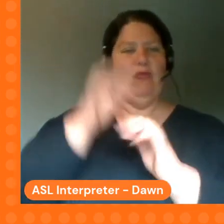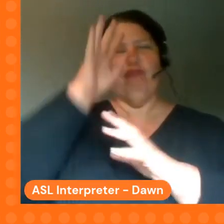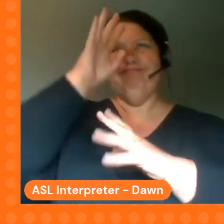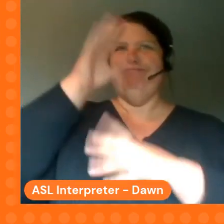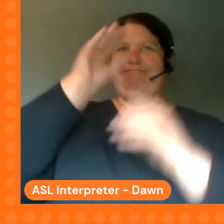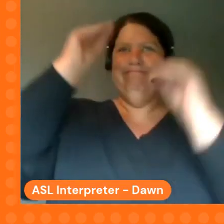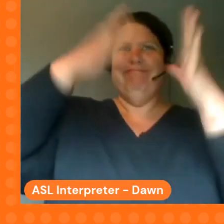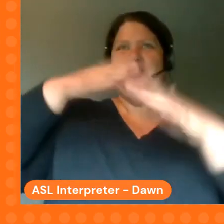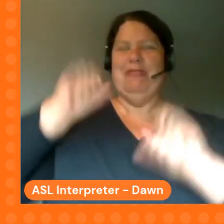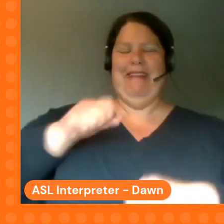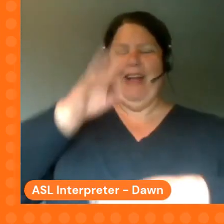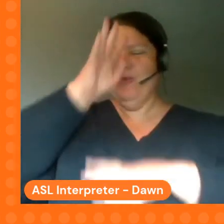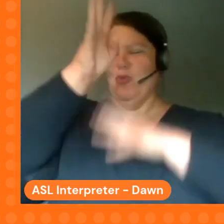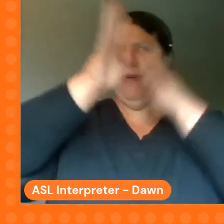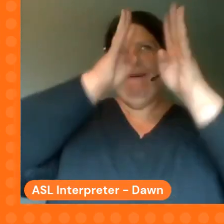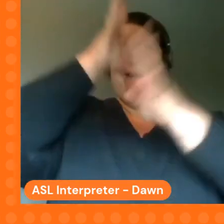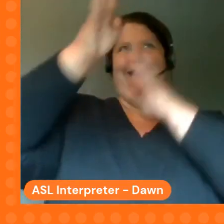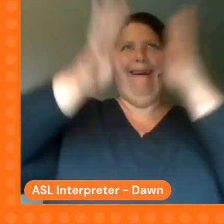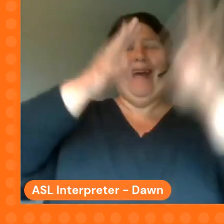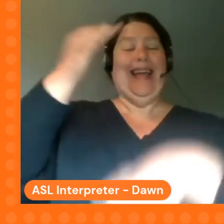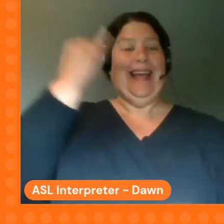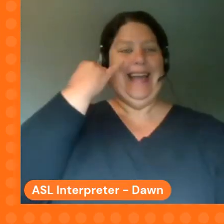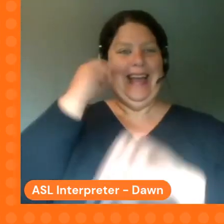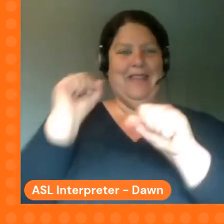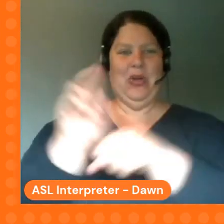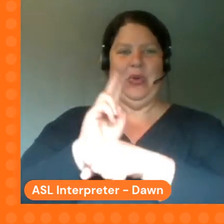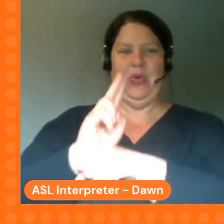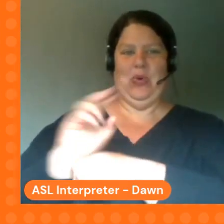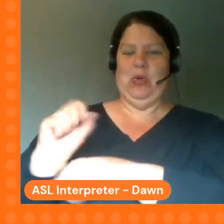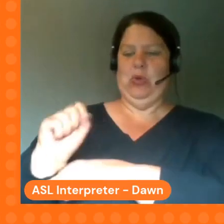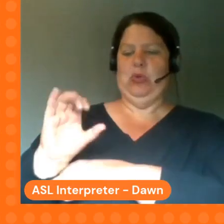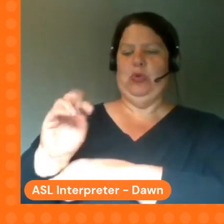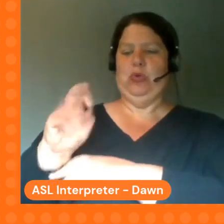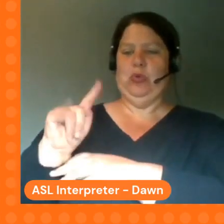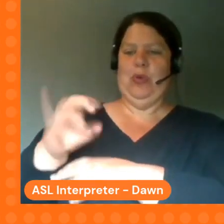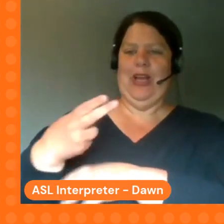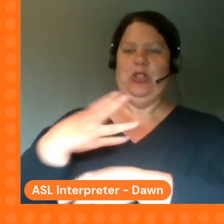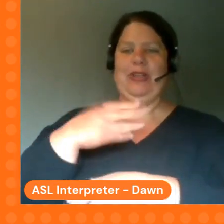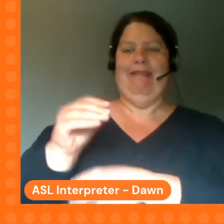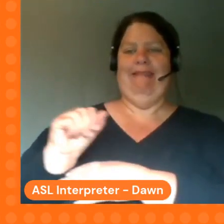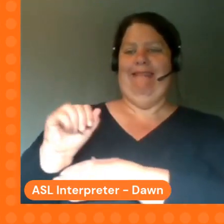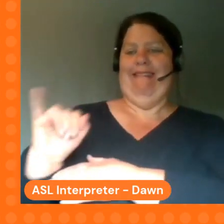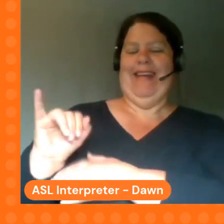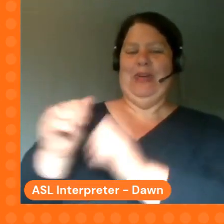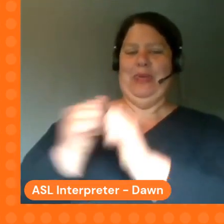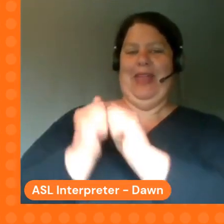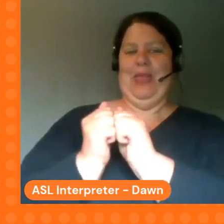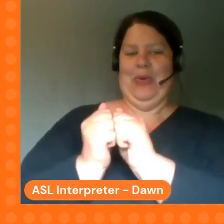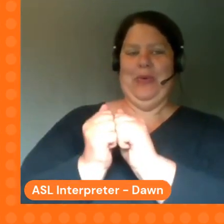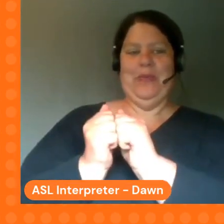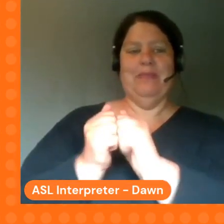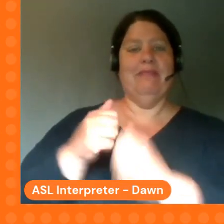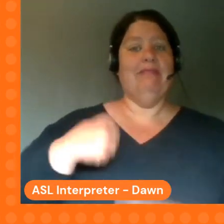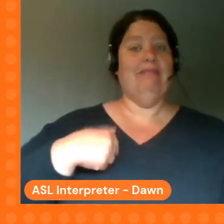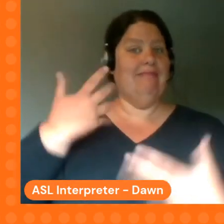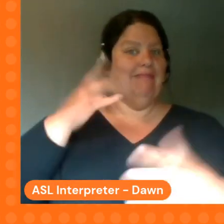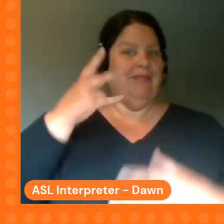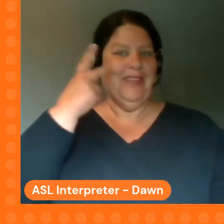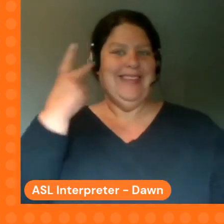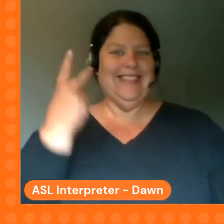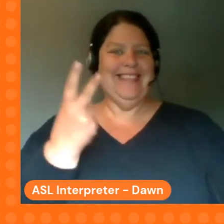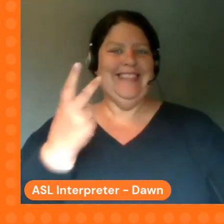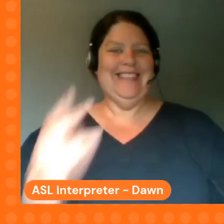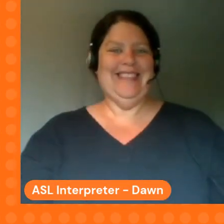be when they can using like Scratch and AI alongside together. So I have seen language